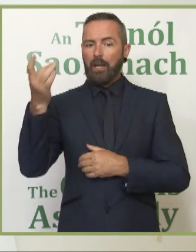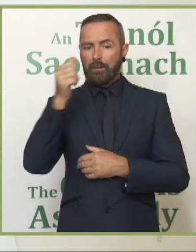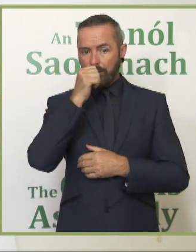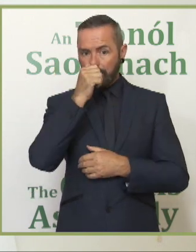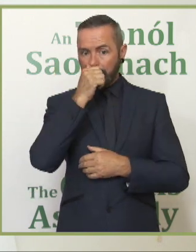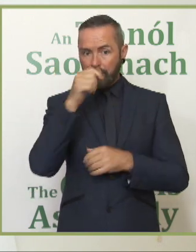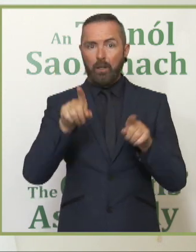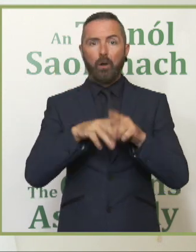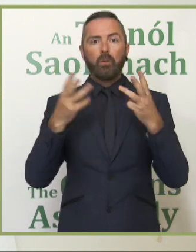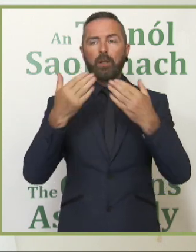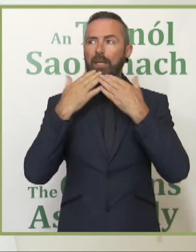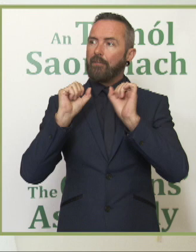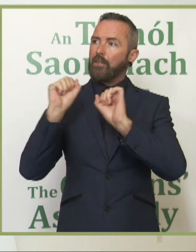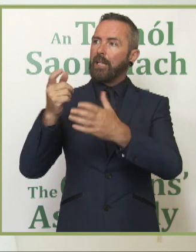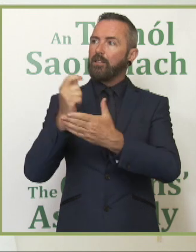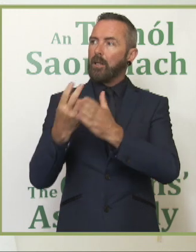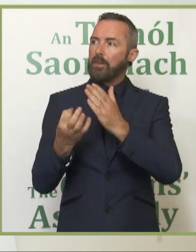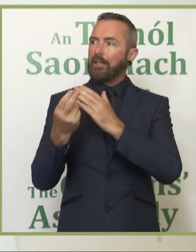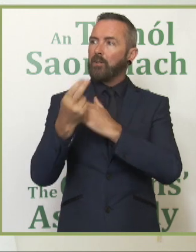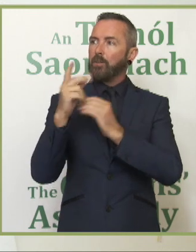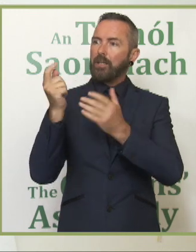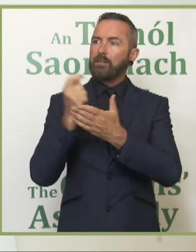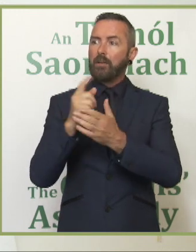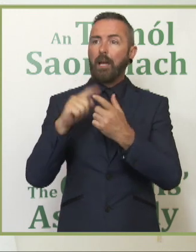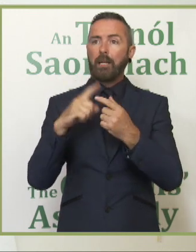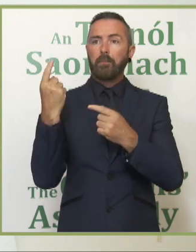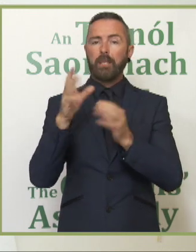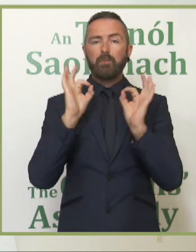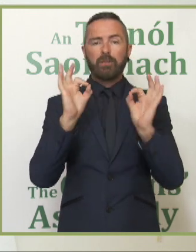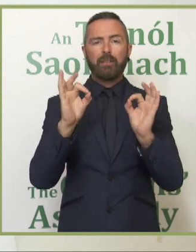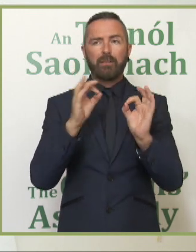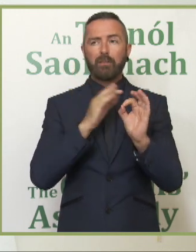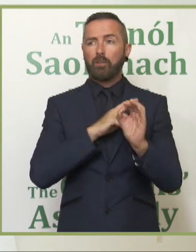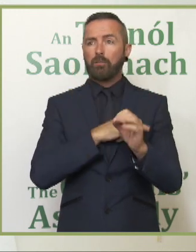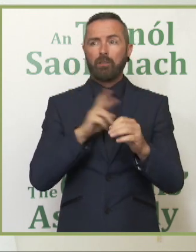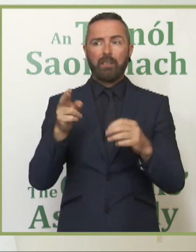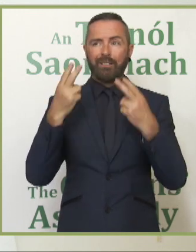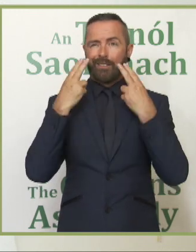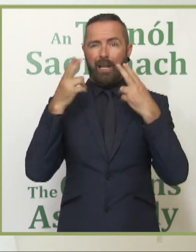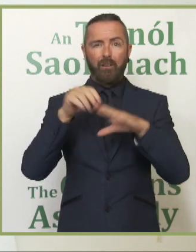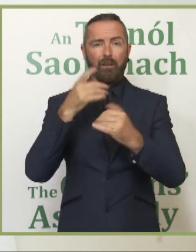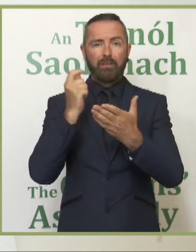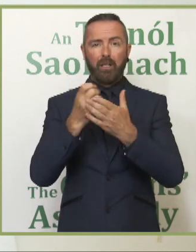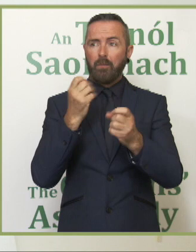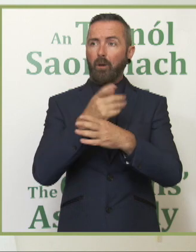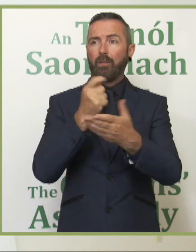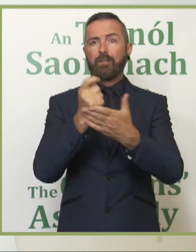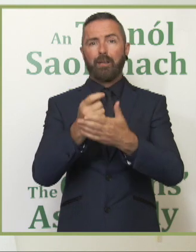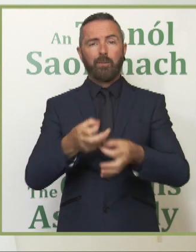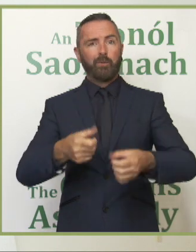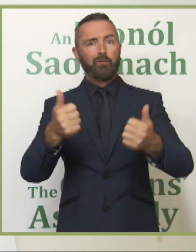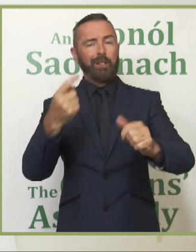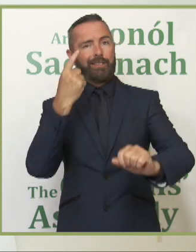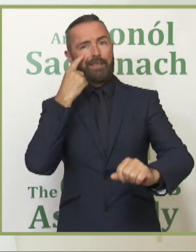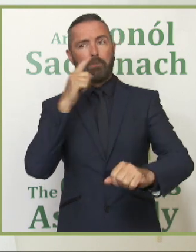to thank them for their time and being precise. They were just so naturally on time all of the time. It was great. But